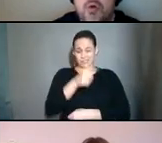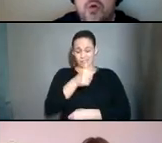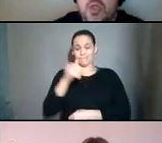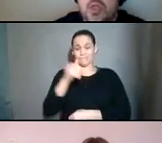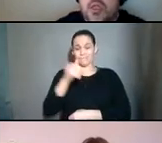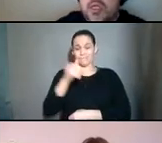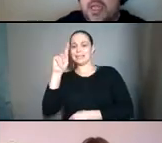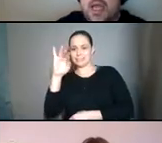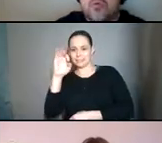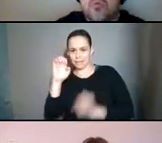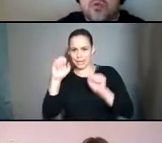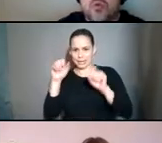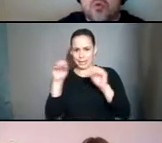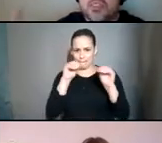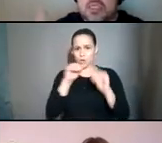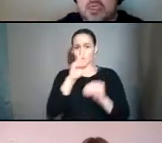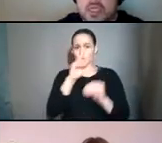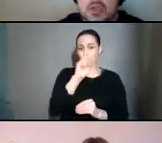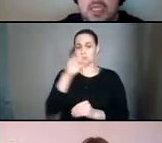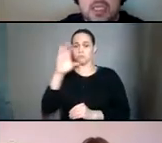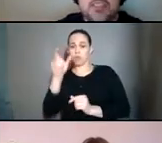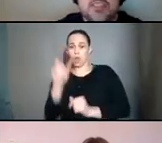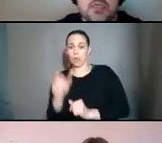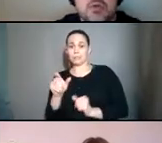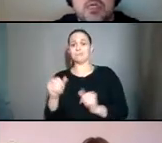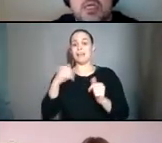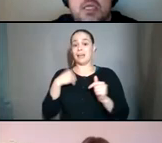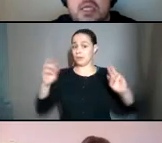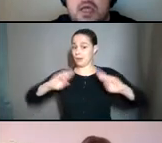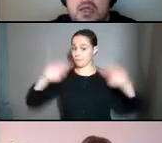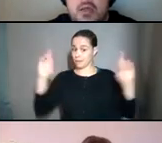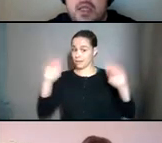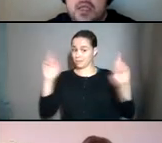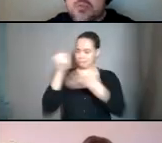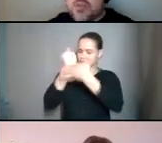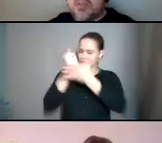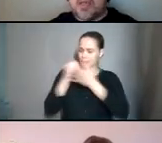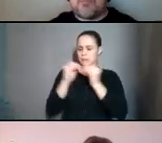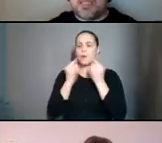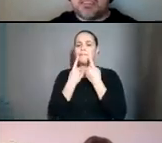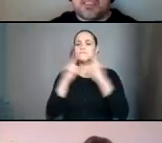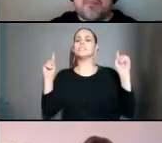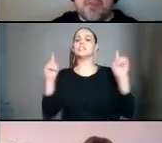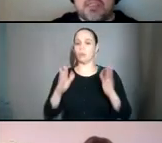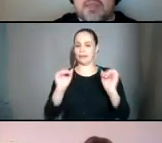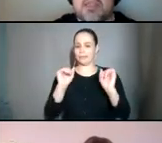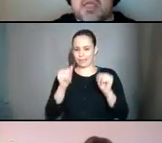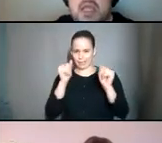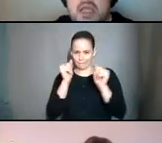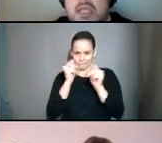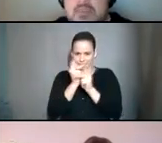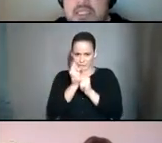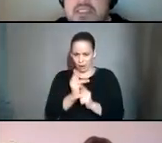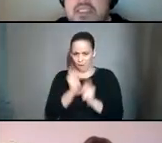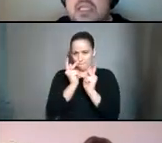columns, and when I'm ready, Dreambox pushes me to look for efficient ways to represent multiplication with arrays. The